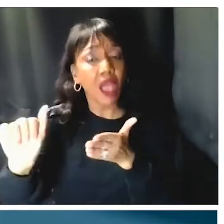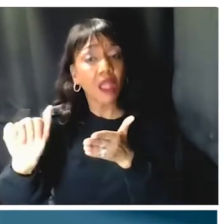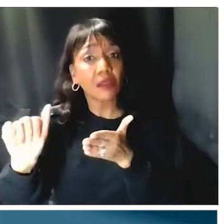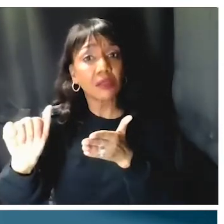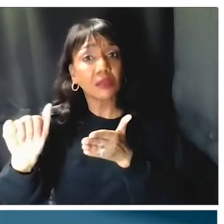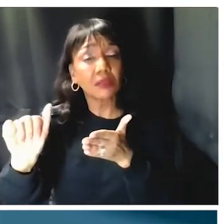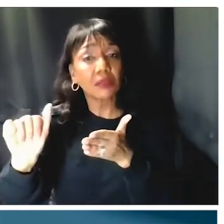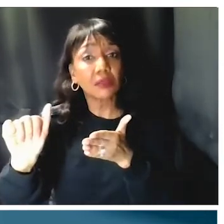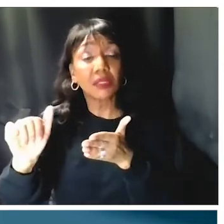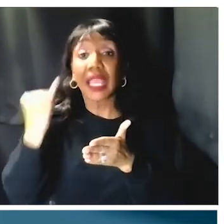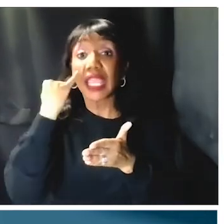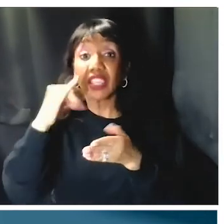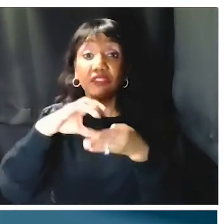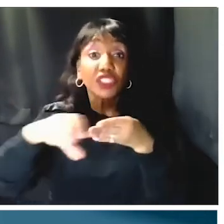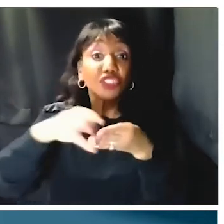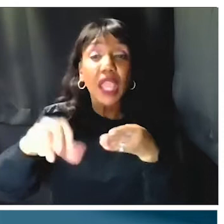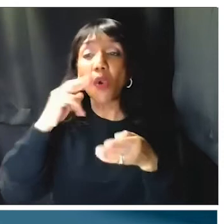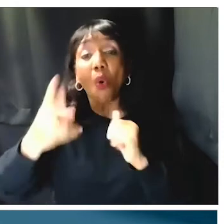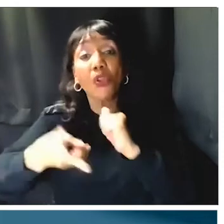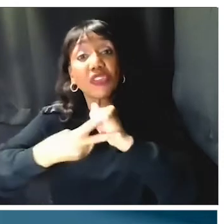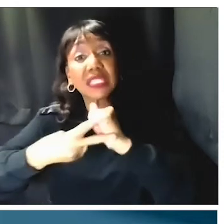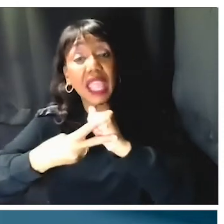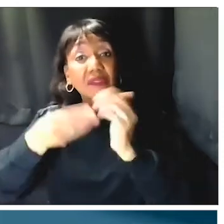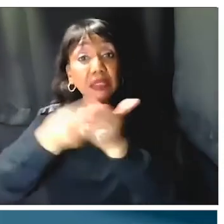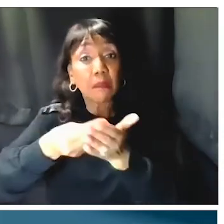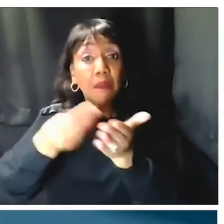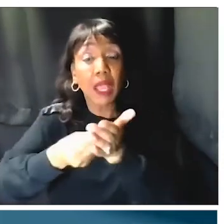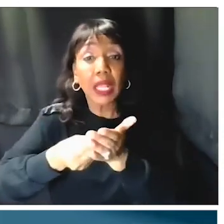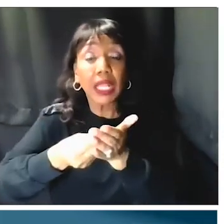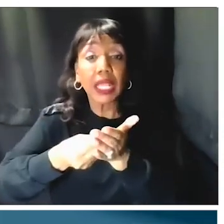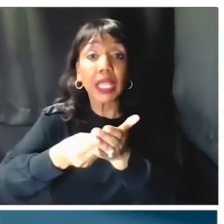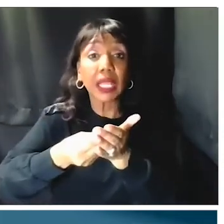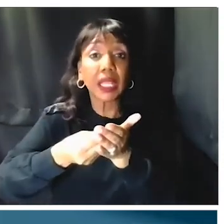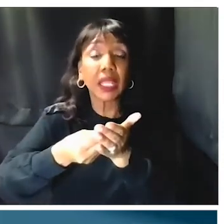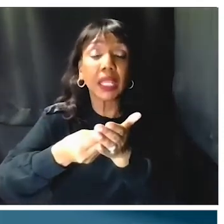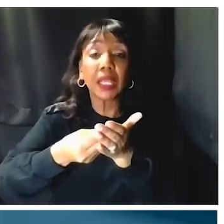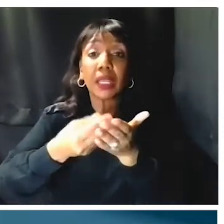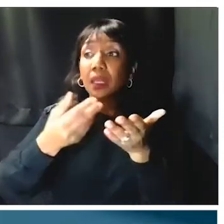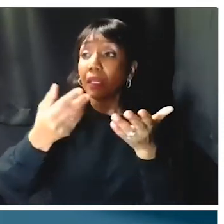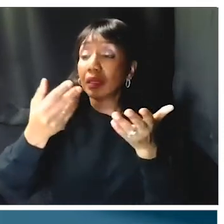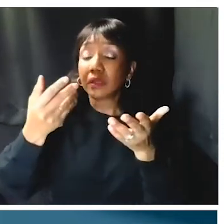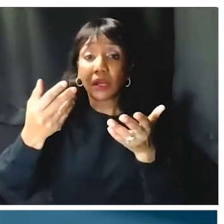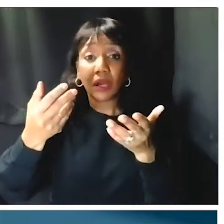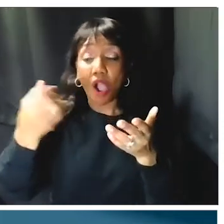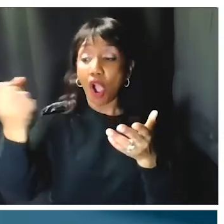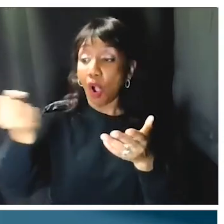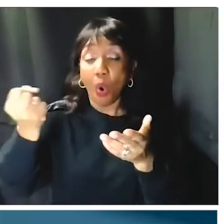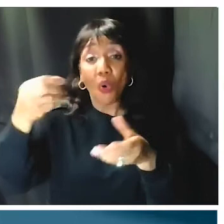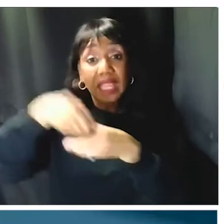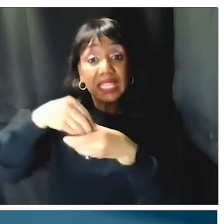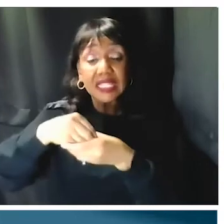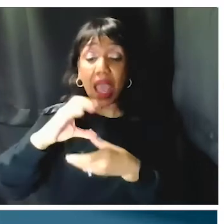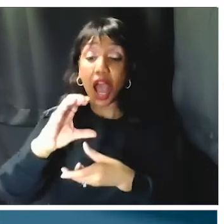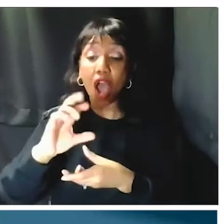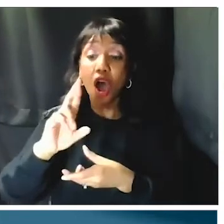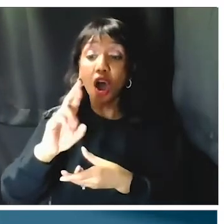$250,000. If your checking or savings account are held at a credit union, the National Credit Union Administration will